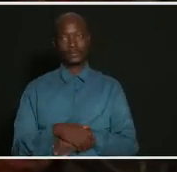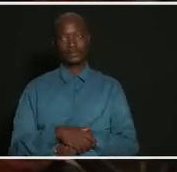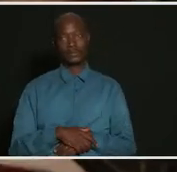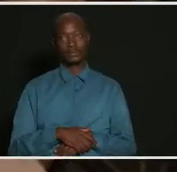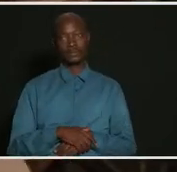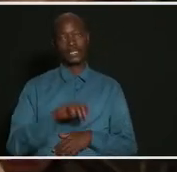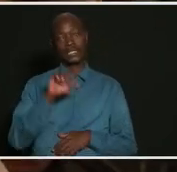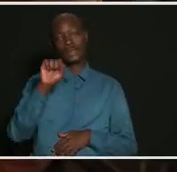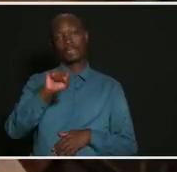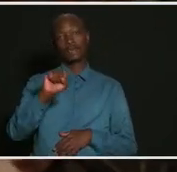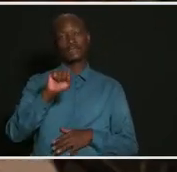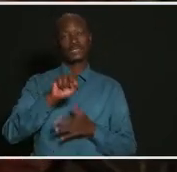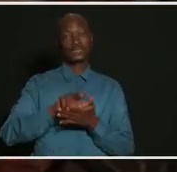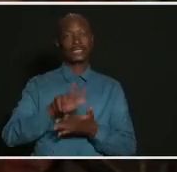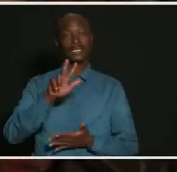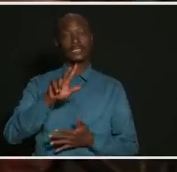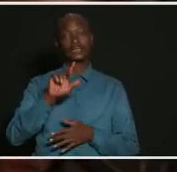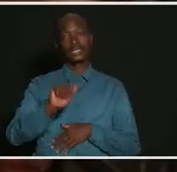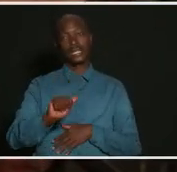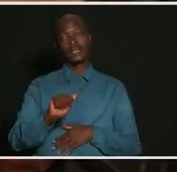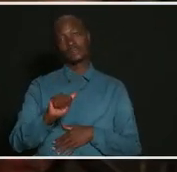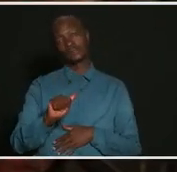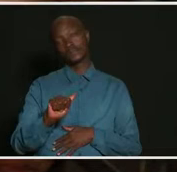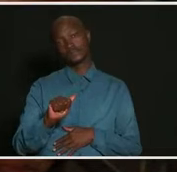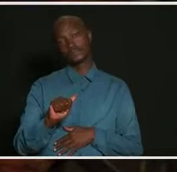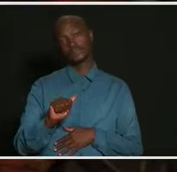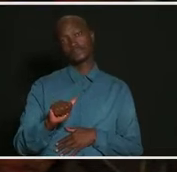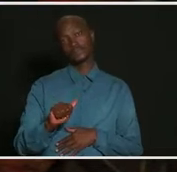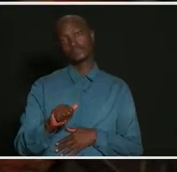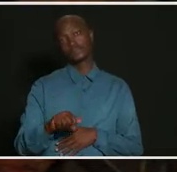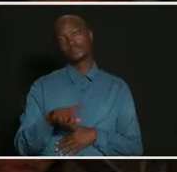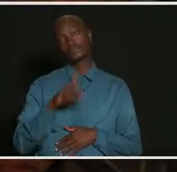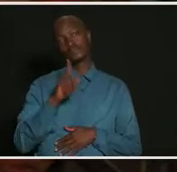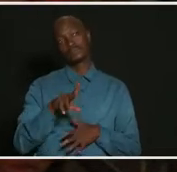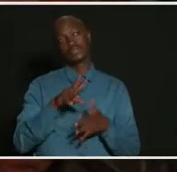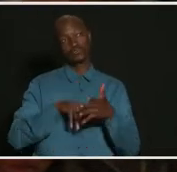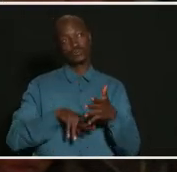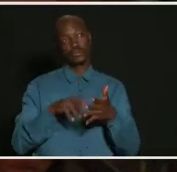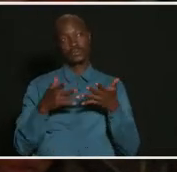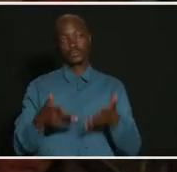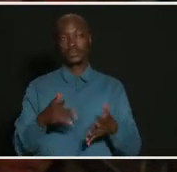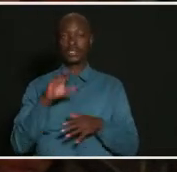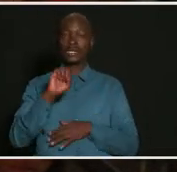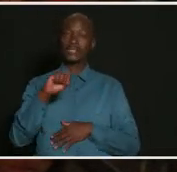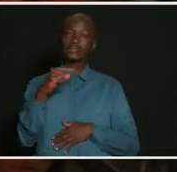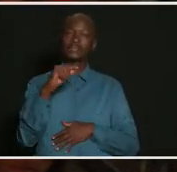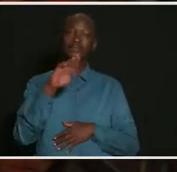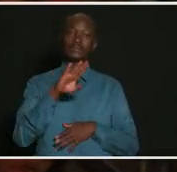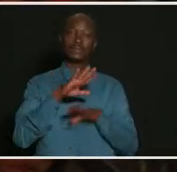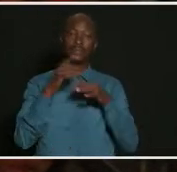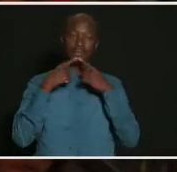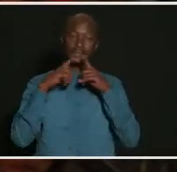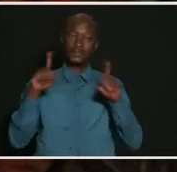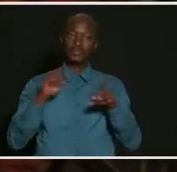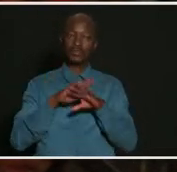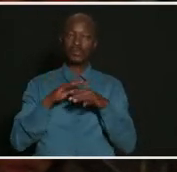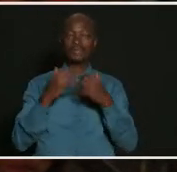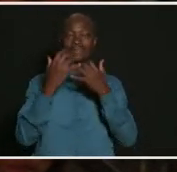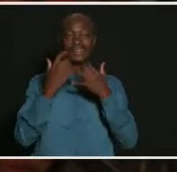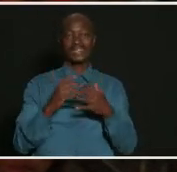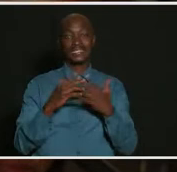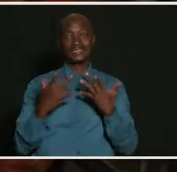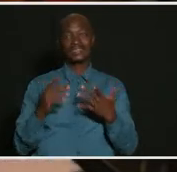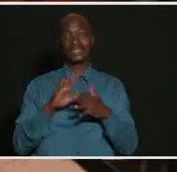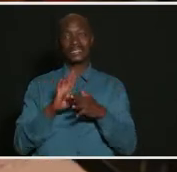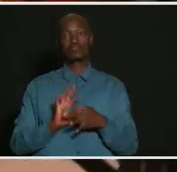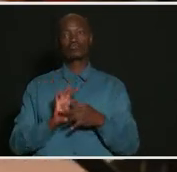on Section 18 ha it should then read as such STP should disclose matters of financial interest